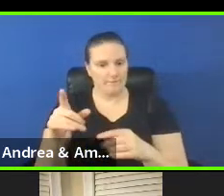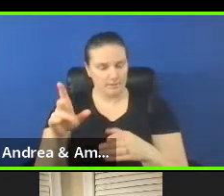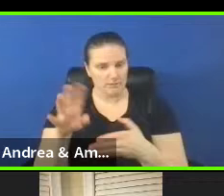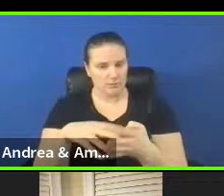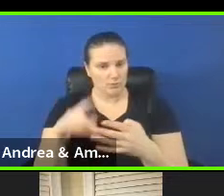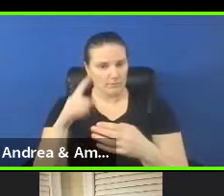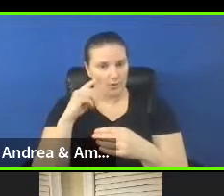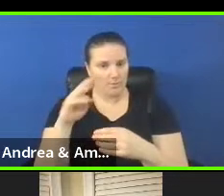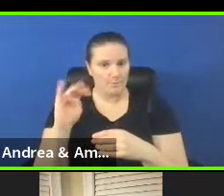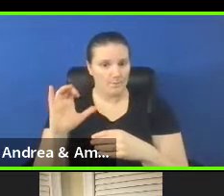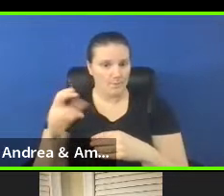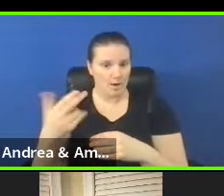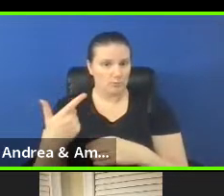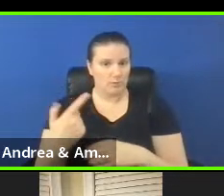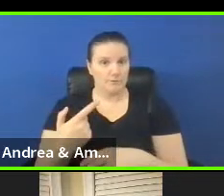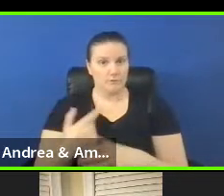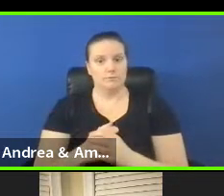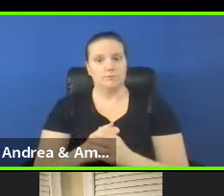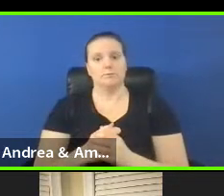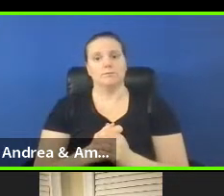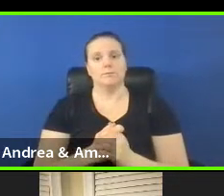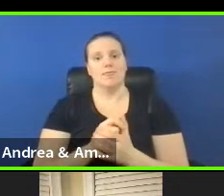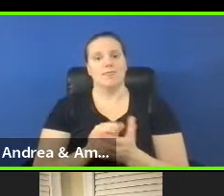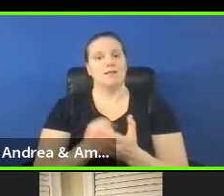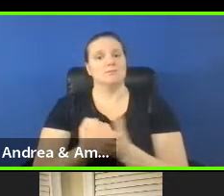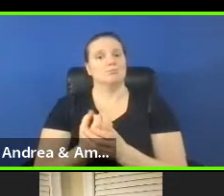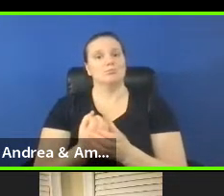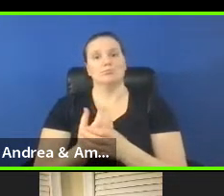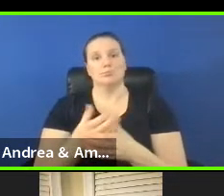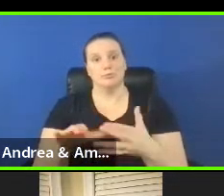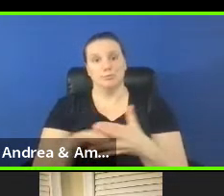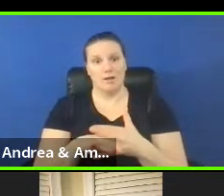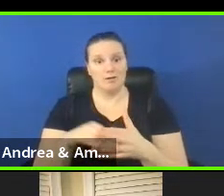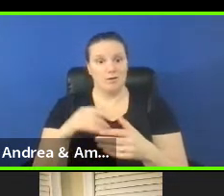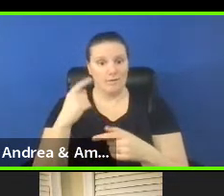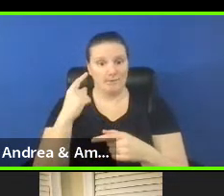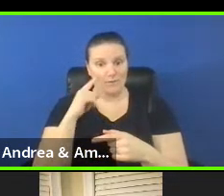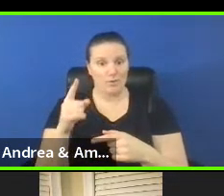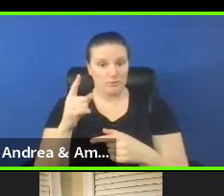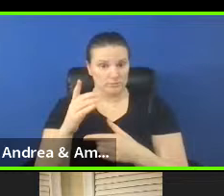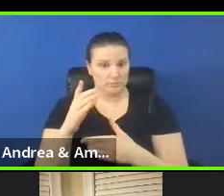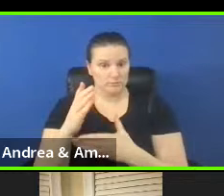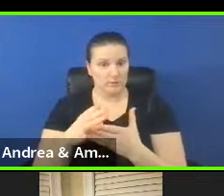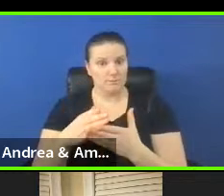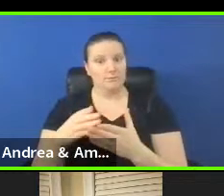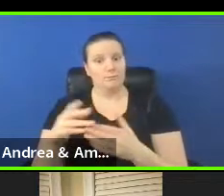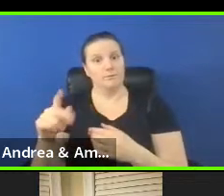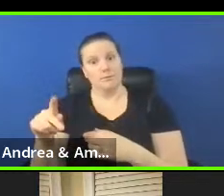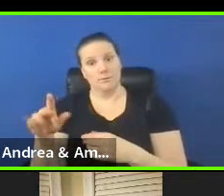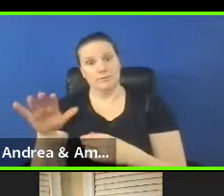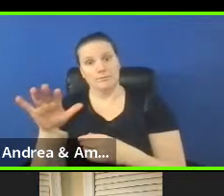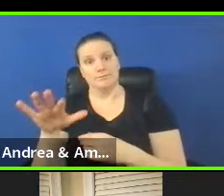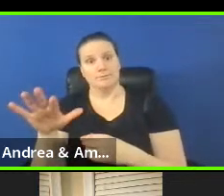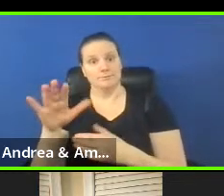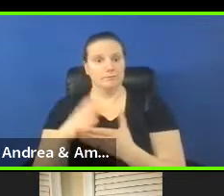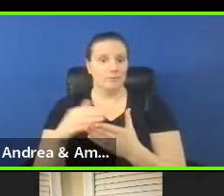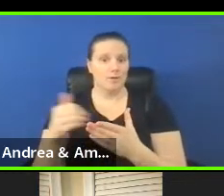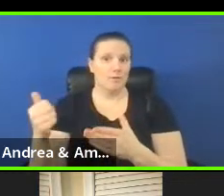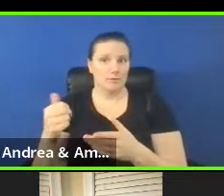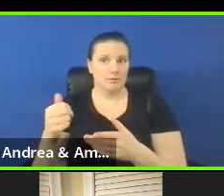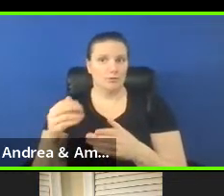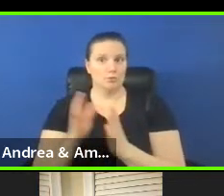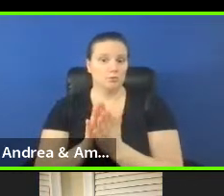is both spring break, at least for, I know it is for PPS, I imagine it is for other